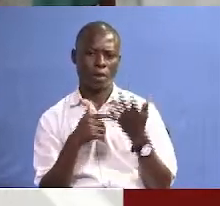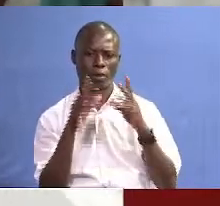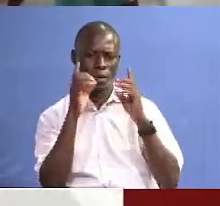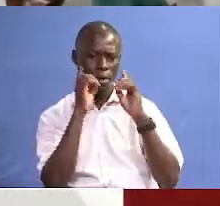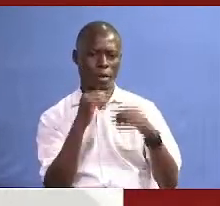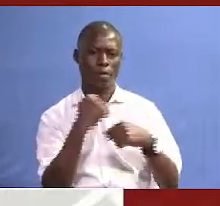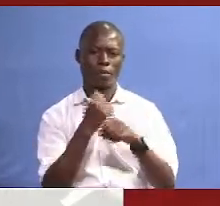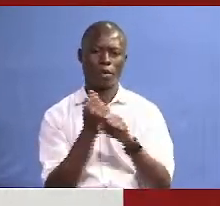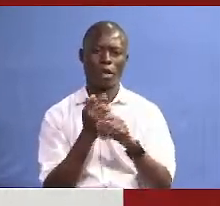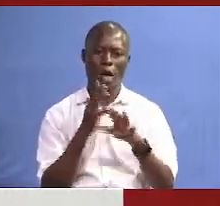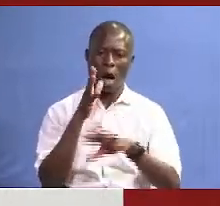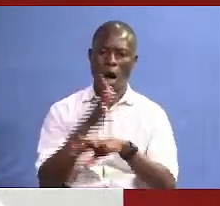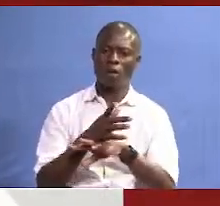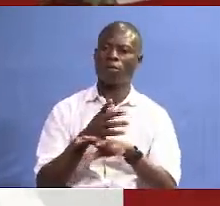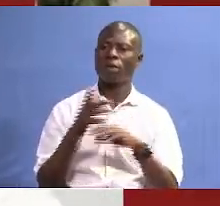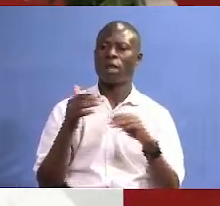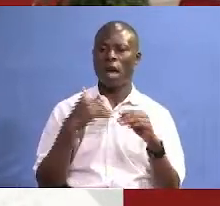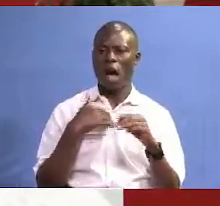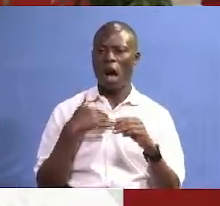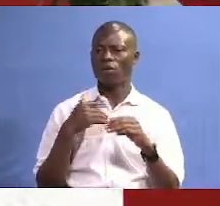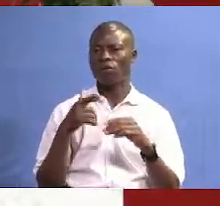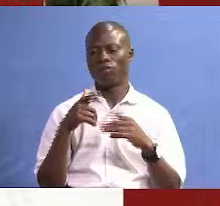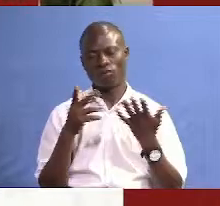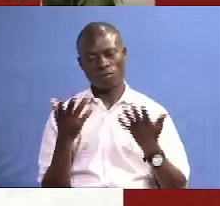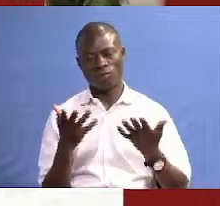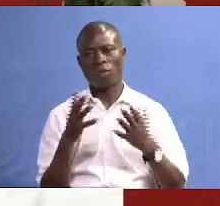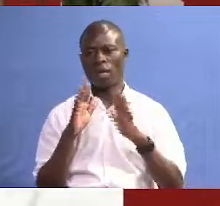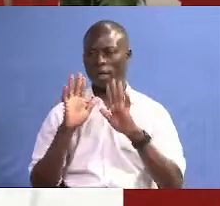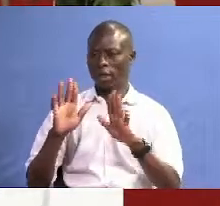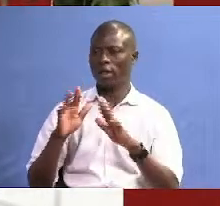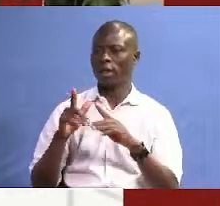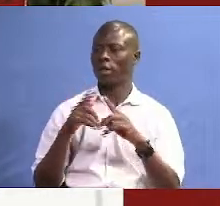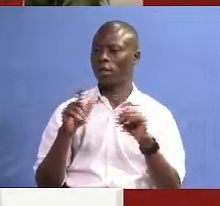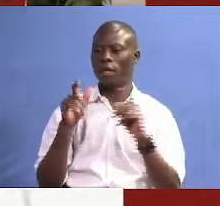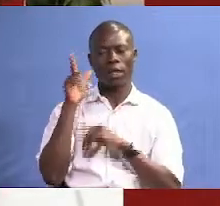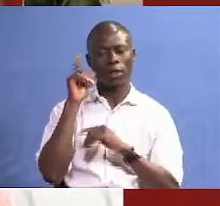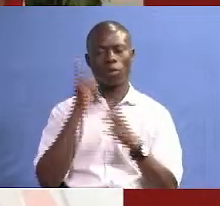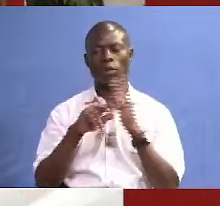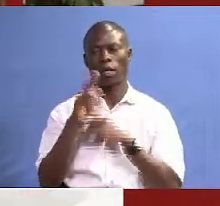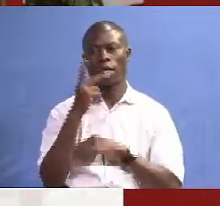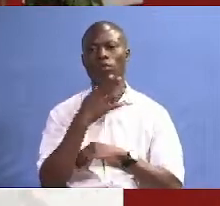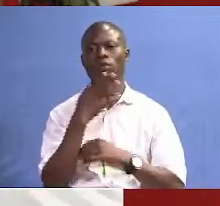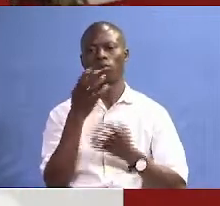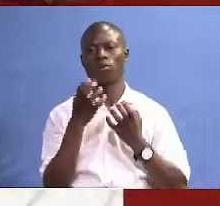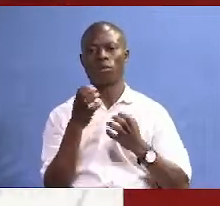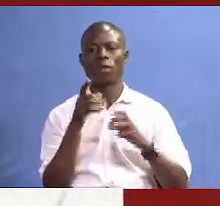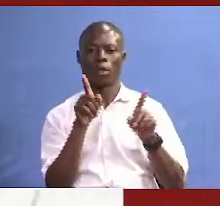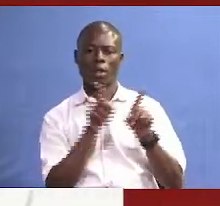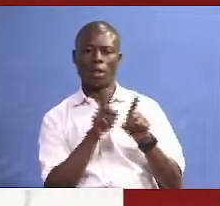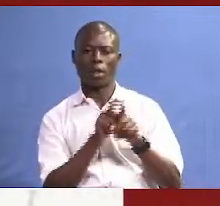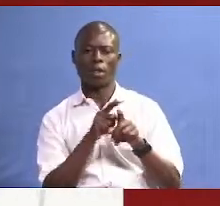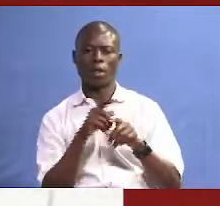made after he had reflected and listened to what Kenyans wanted. Among the cabinet